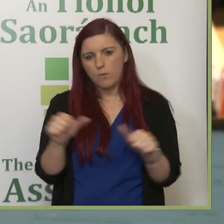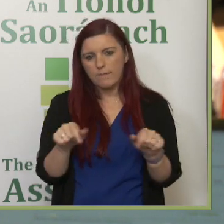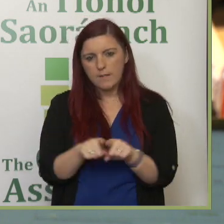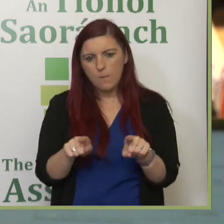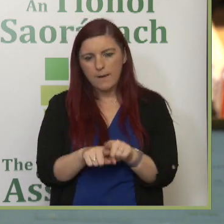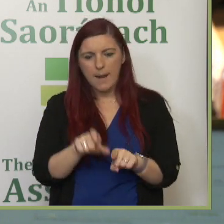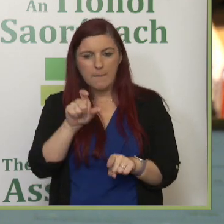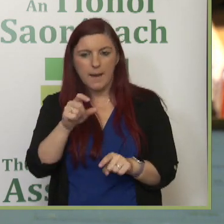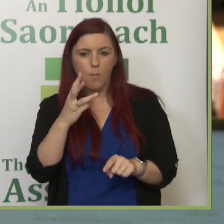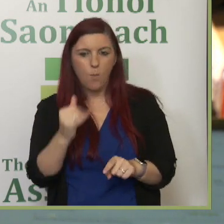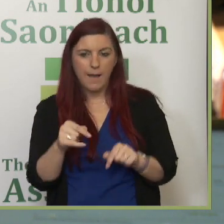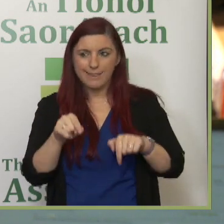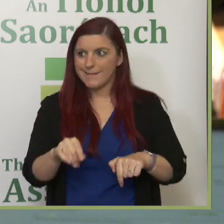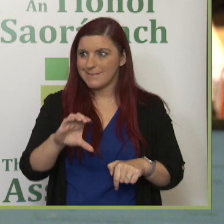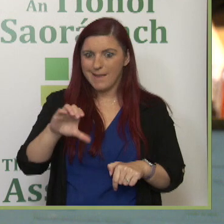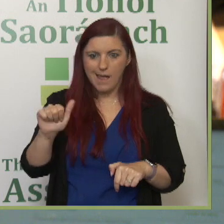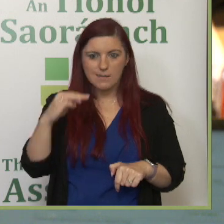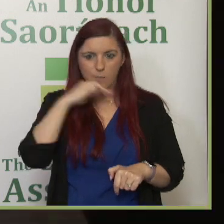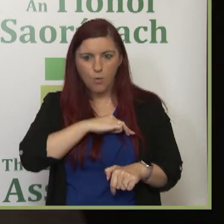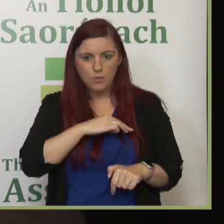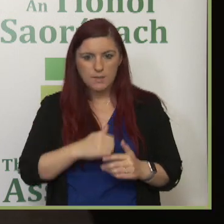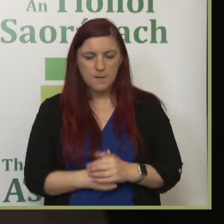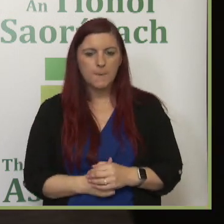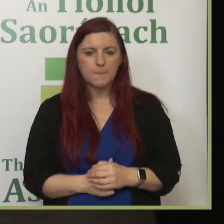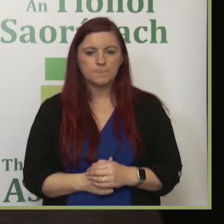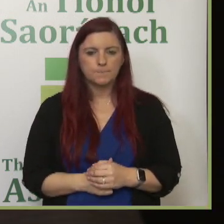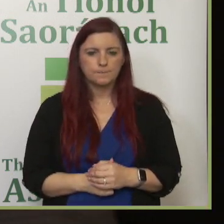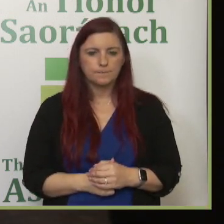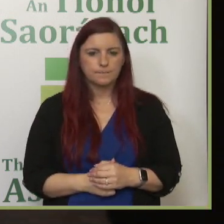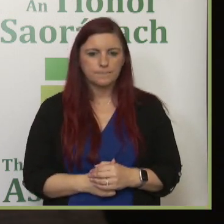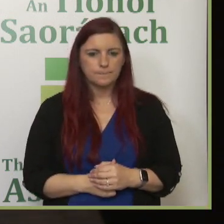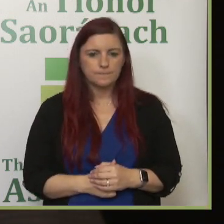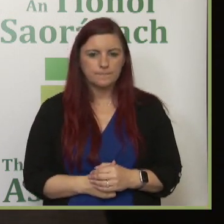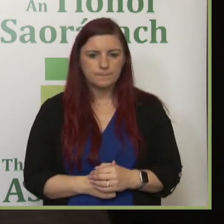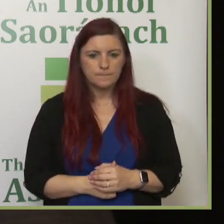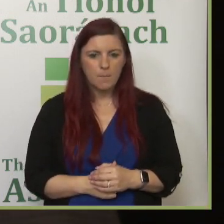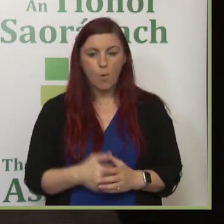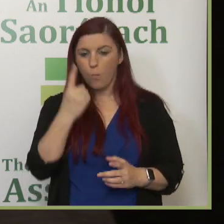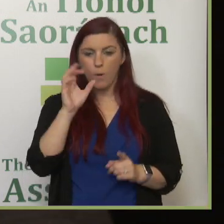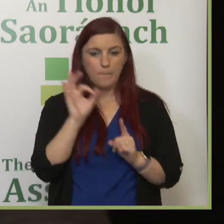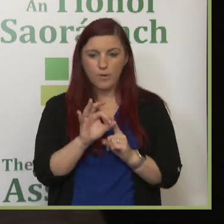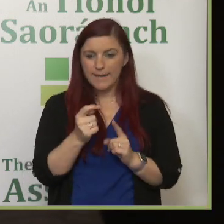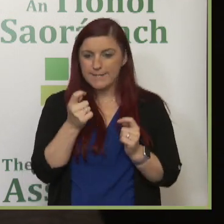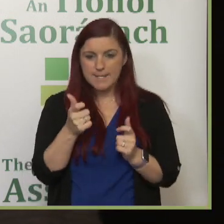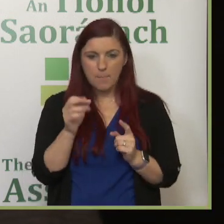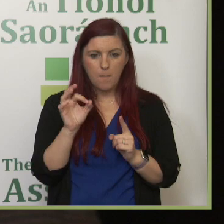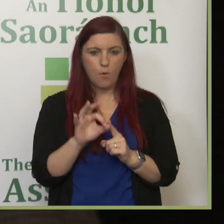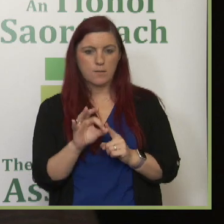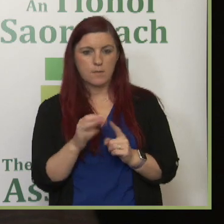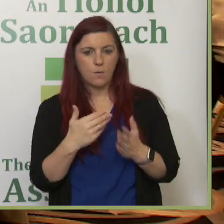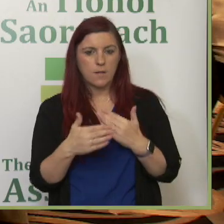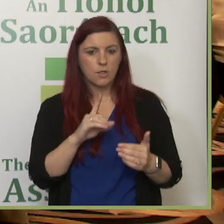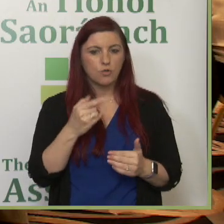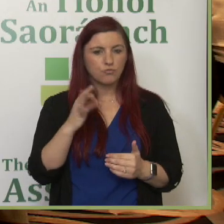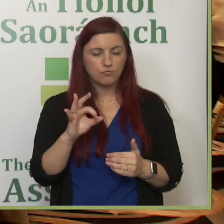so really crucially important and valuable. And I've only got really one point, and it's a very simple point, and that's the drug issue has always been a